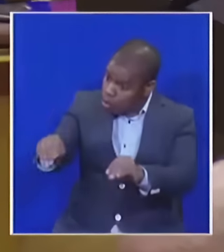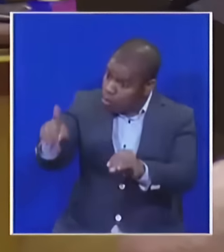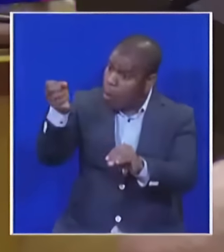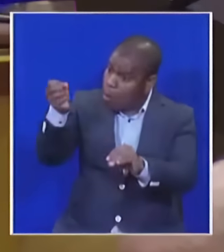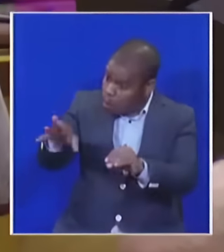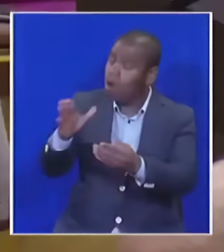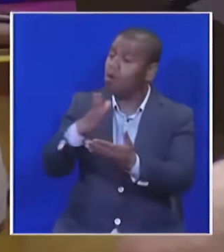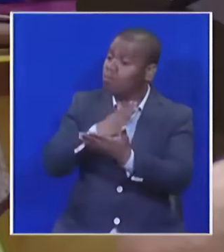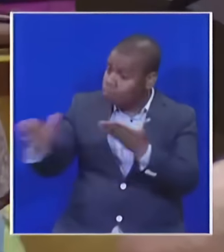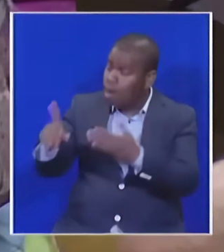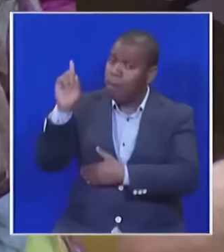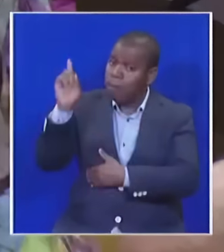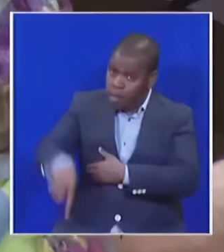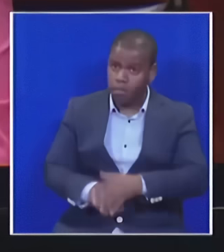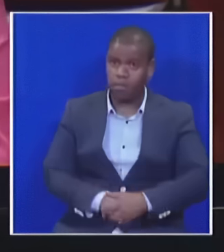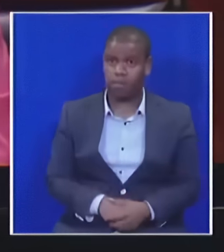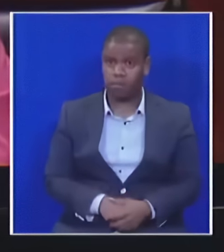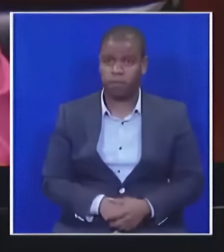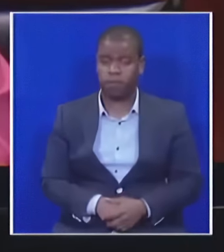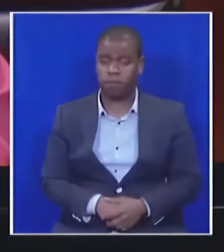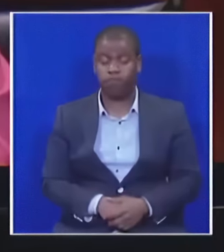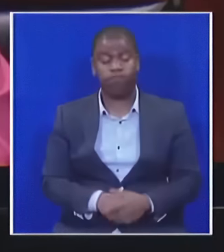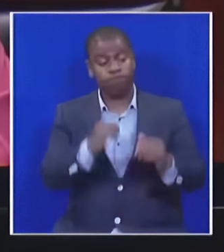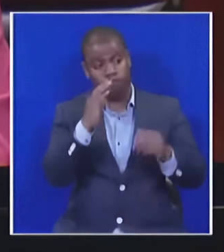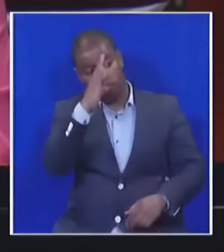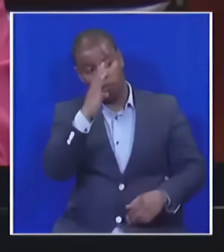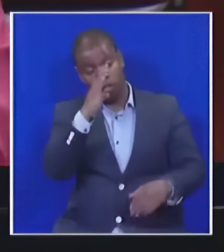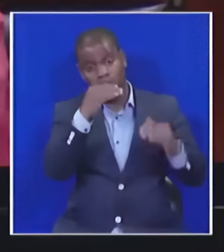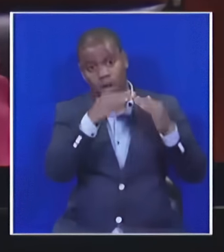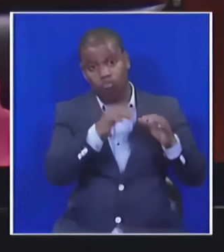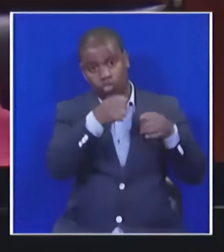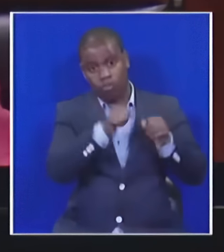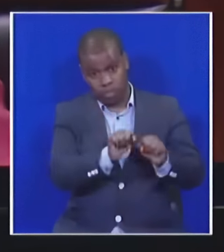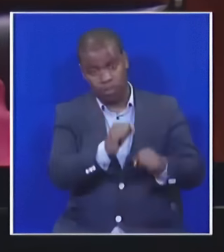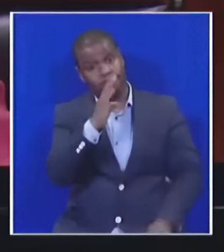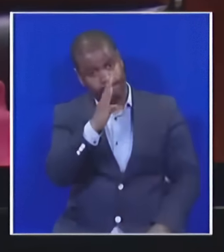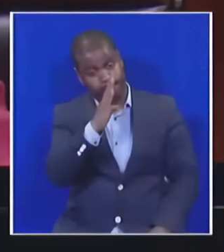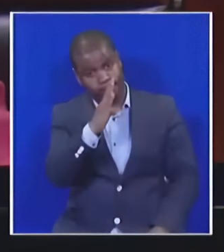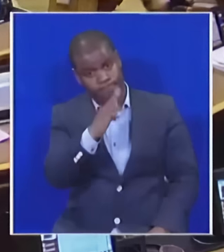withdraw. Thank you. House chairperson. House chairperson.